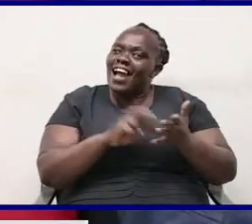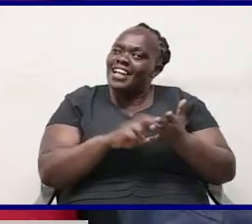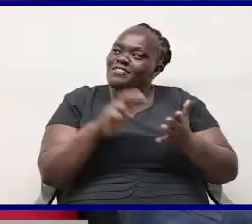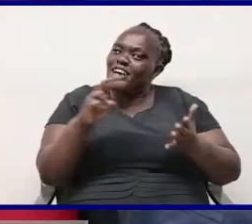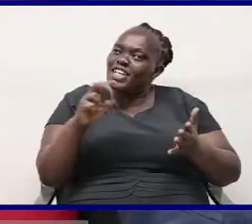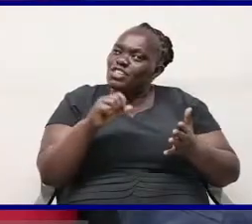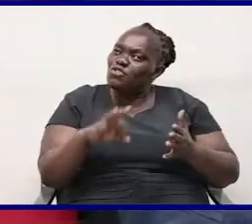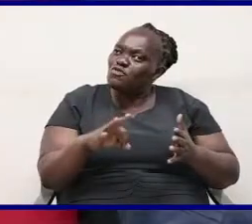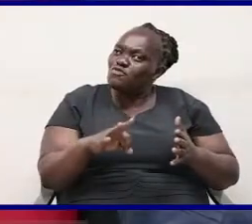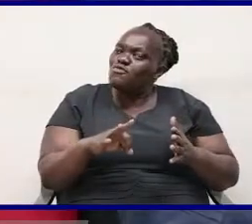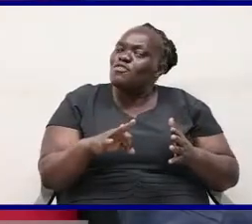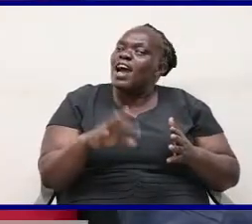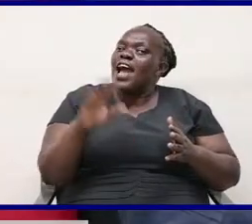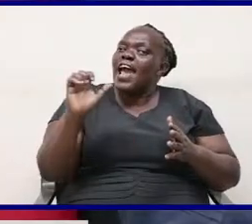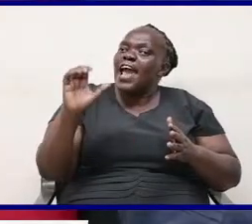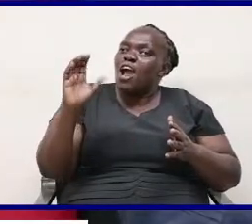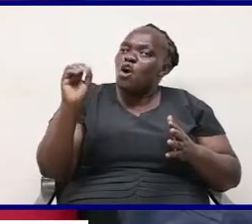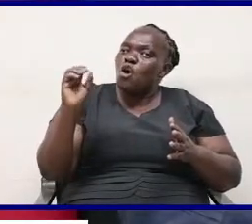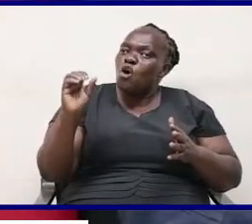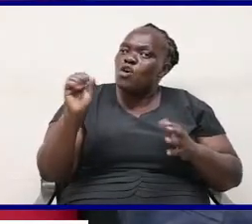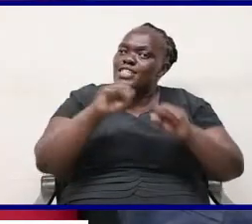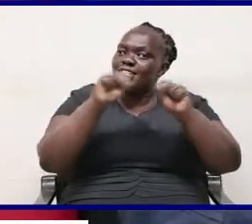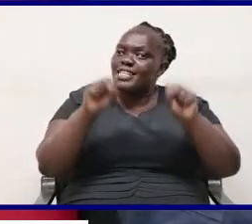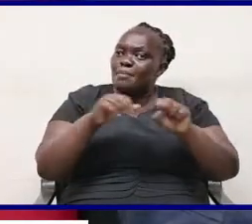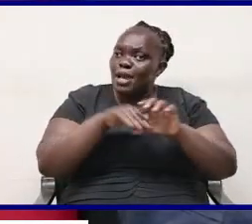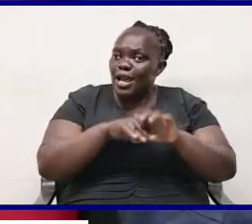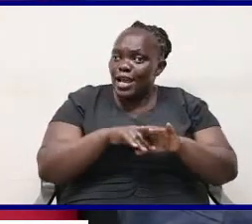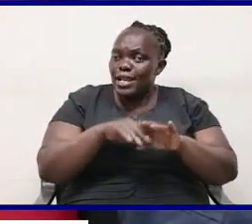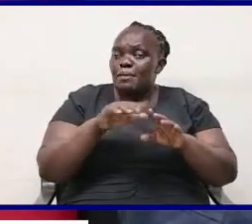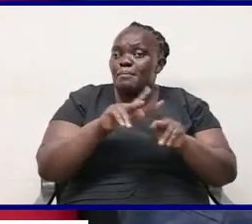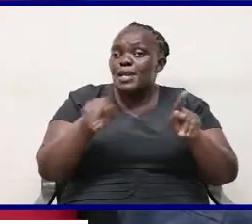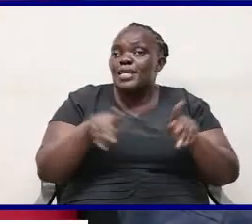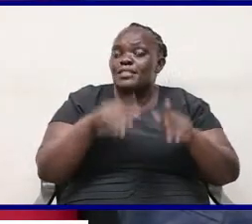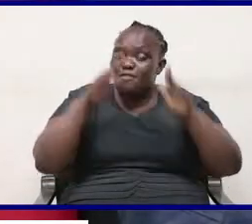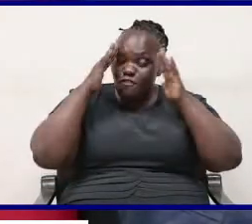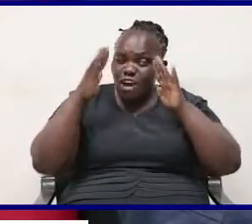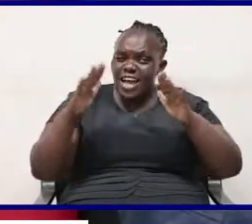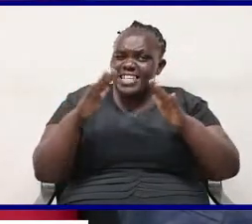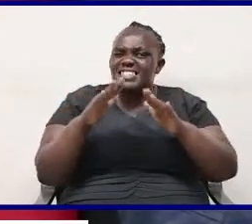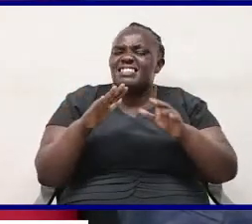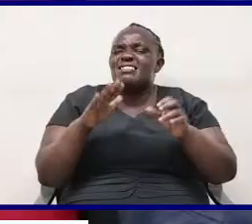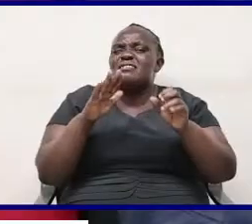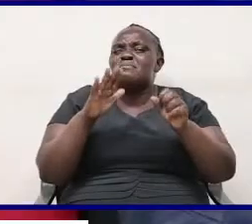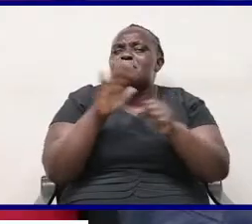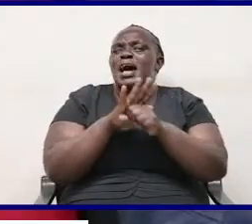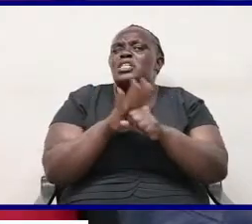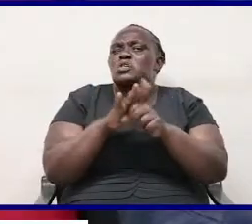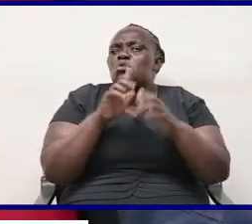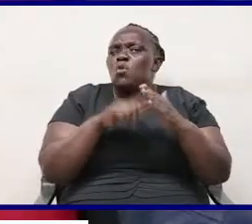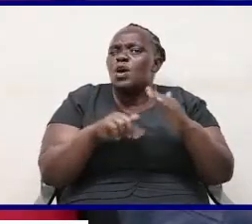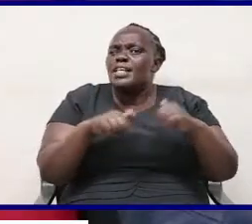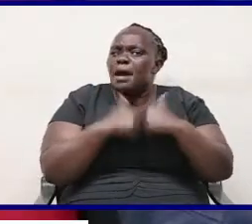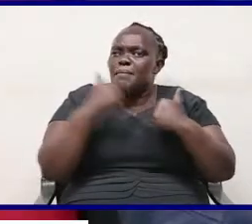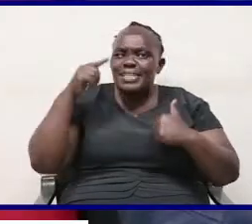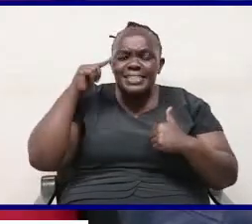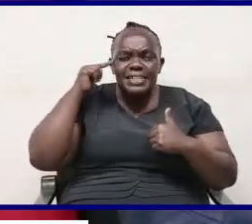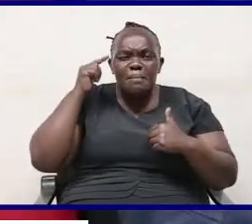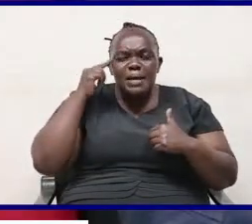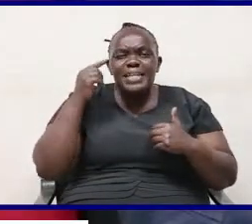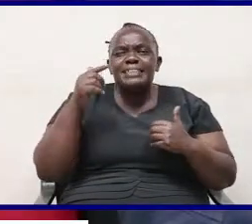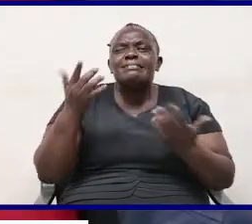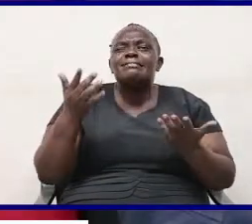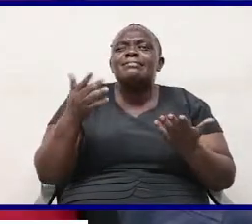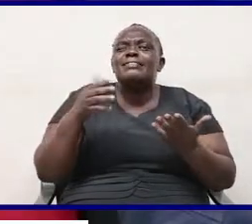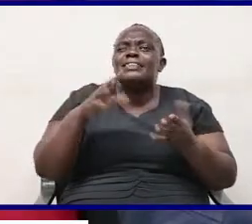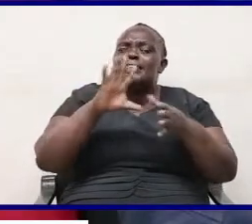advantage of that ecosystem that we have in place? We seem to be focusing so much on what happens in Japan Expo,